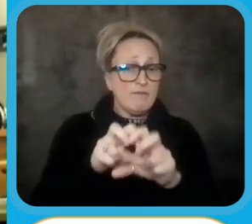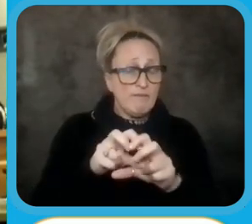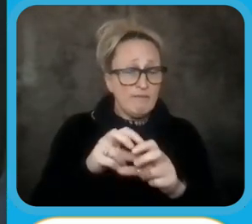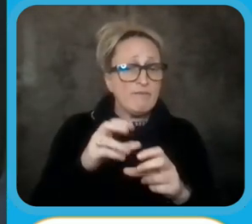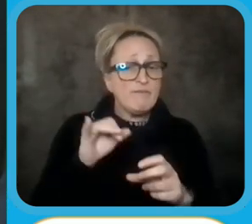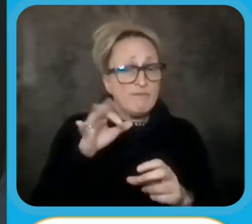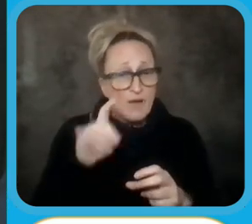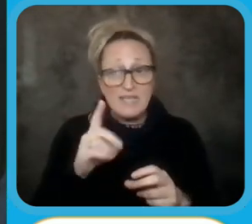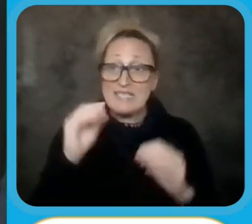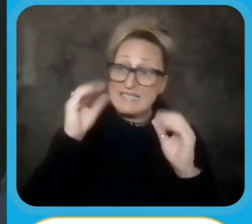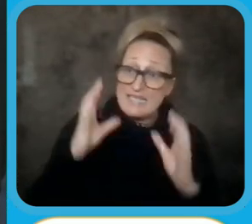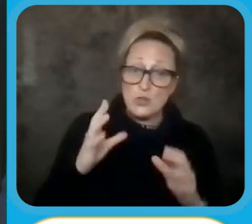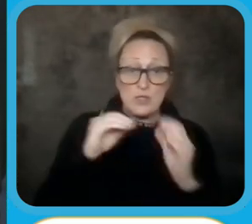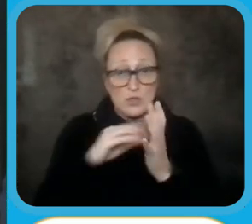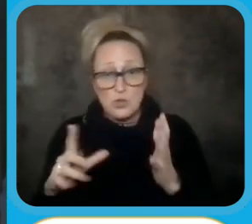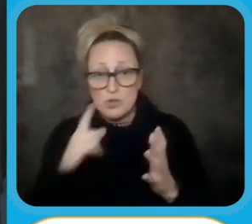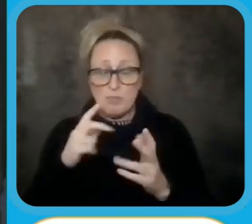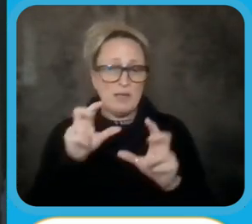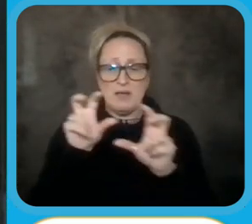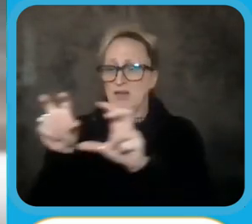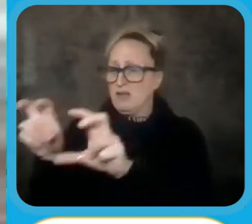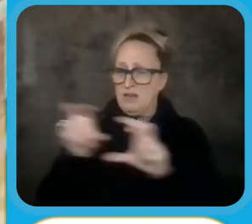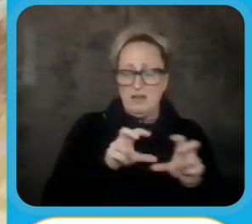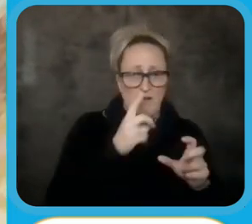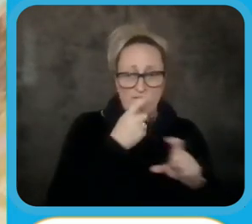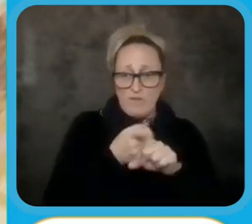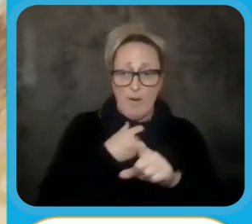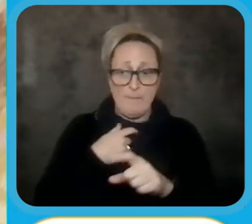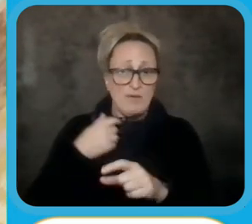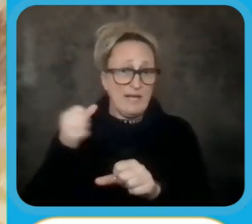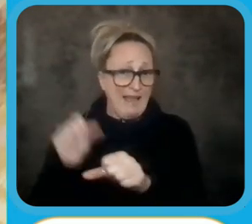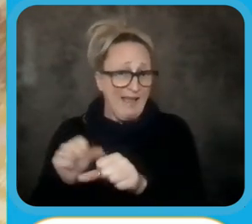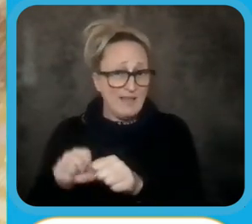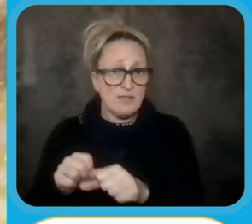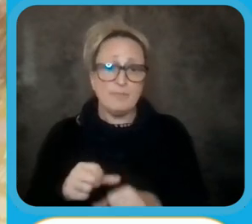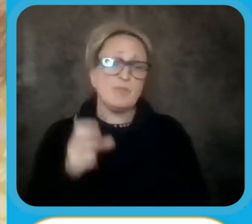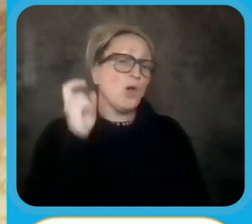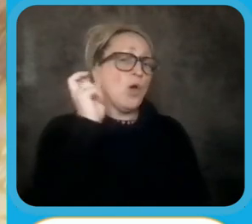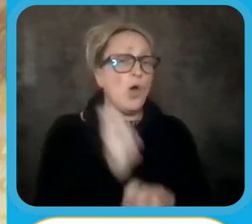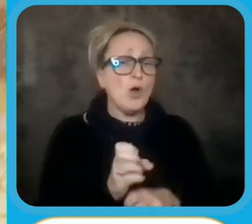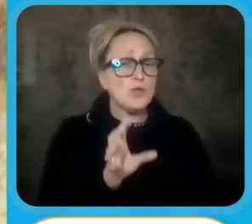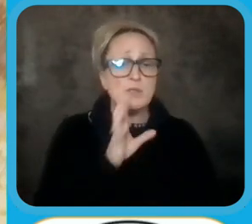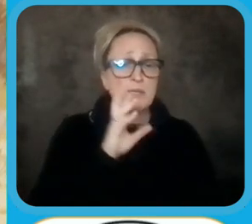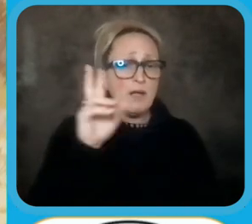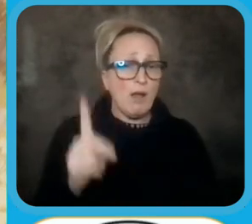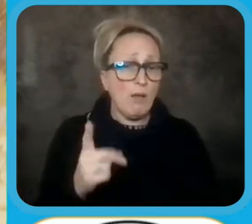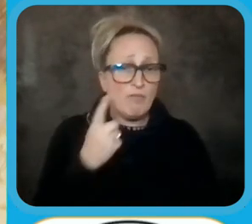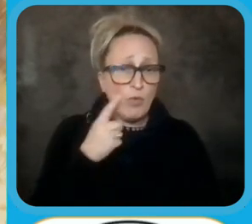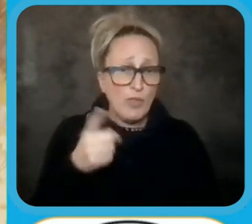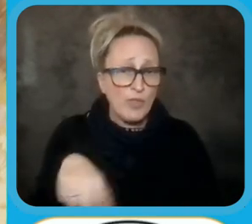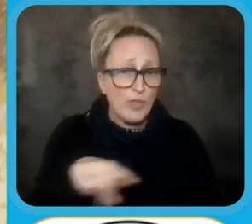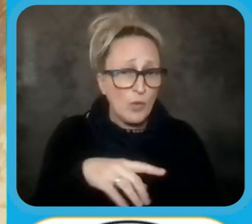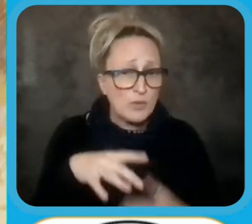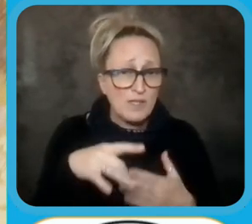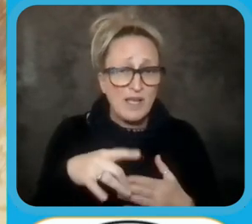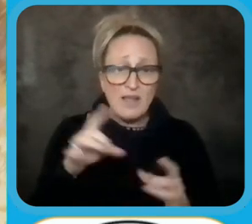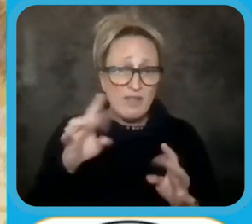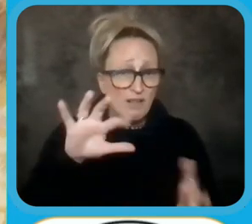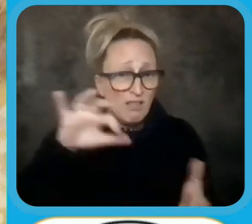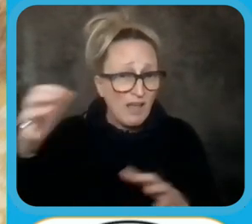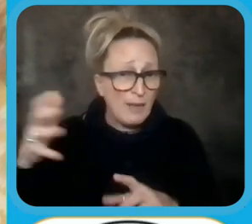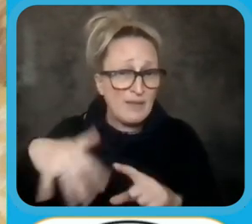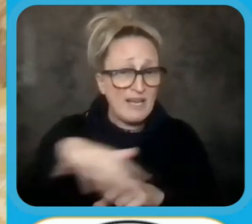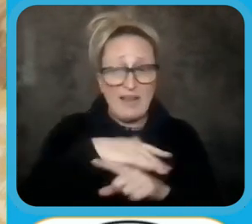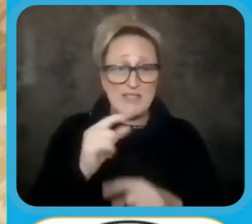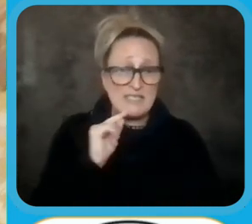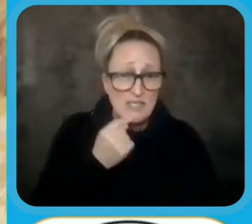and teachers by divesting from fossil fuels. It's really hard speaking up in those meetings. It feels like they're not taking the climate crisis seriously. It feels